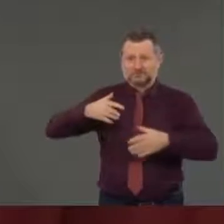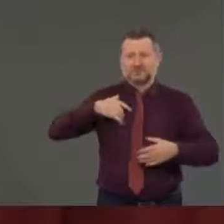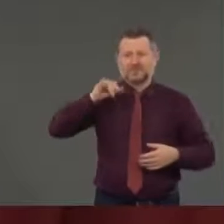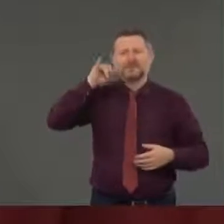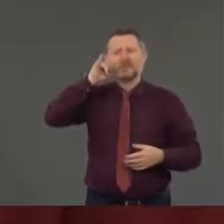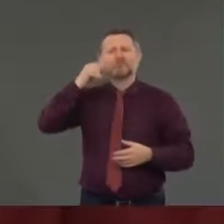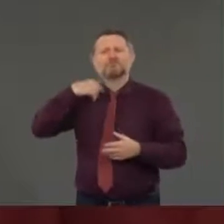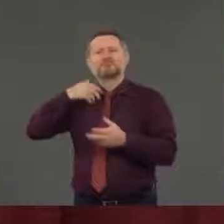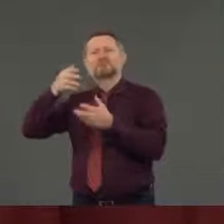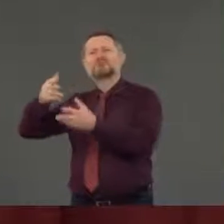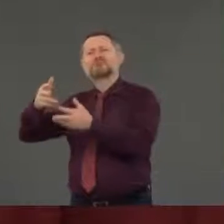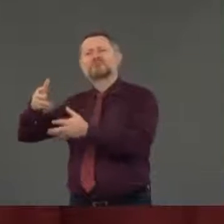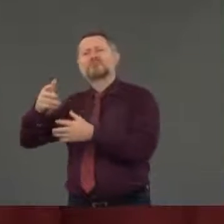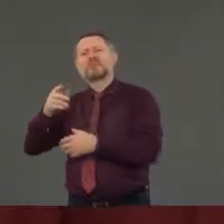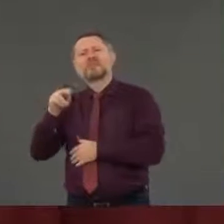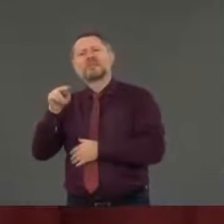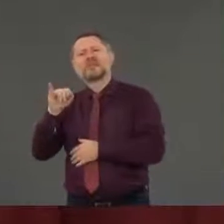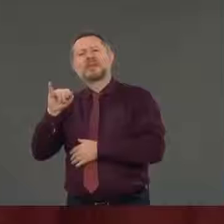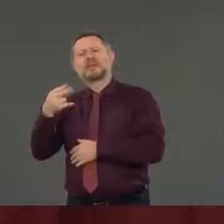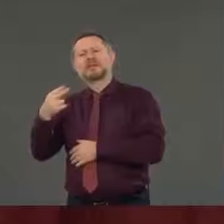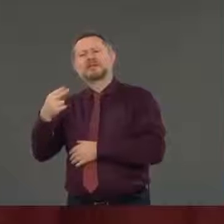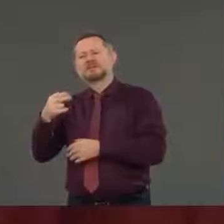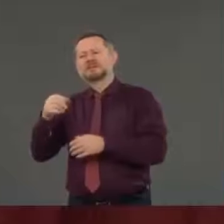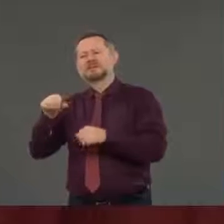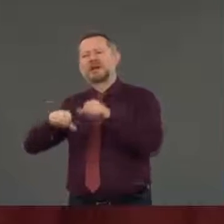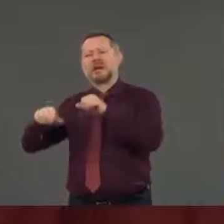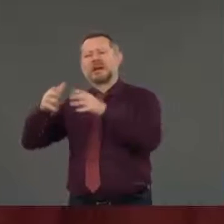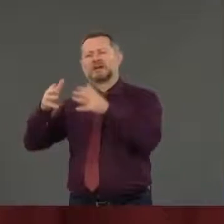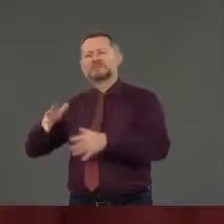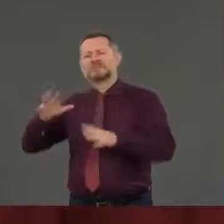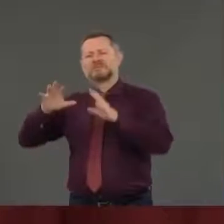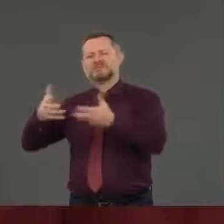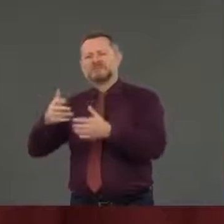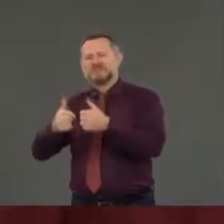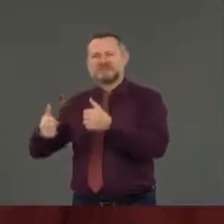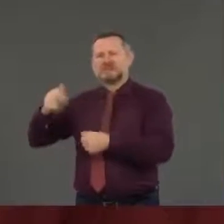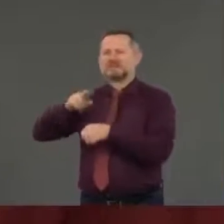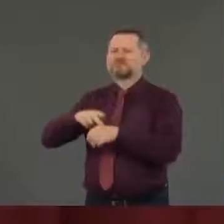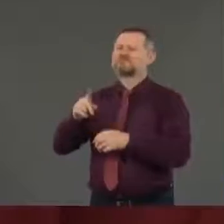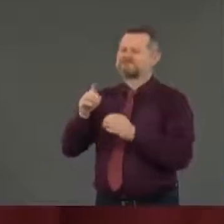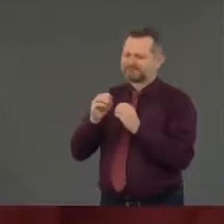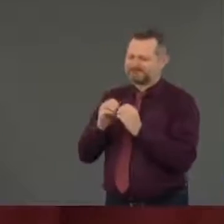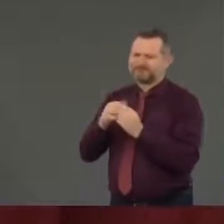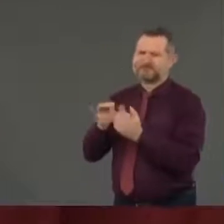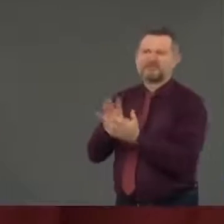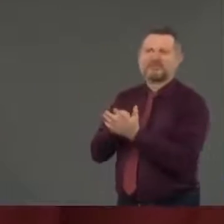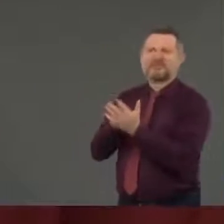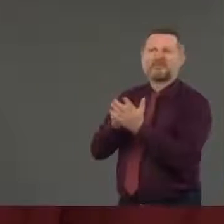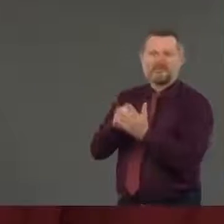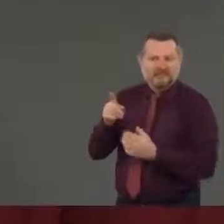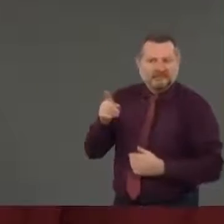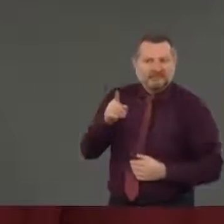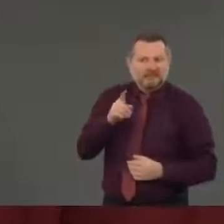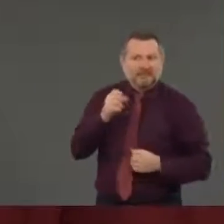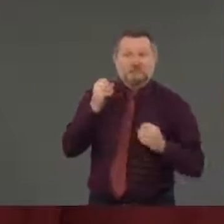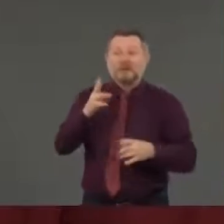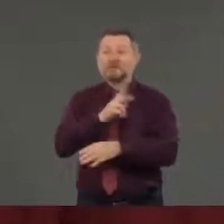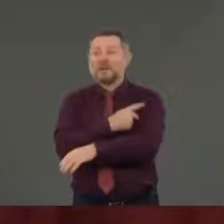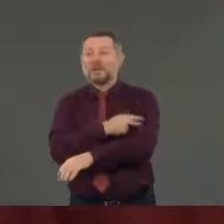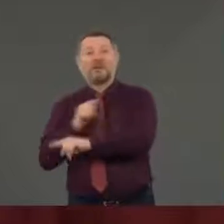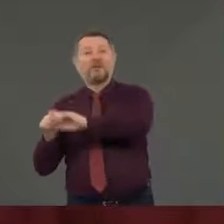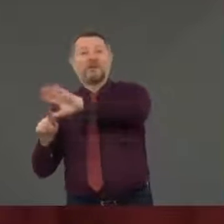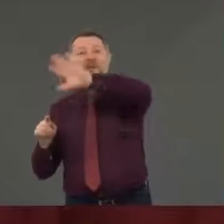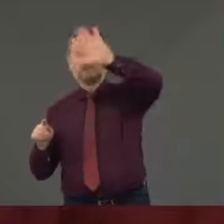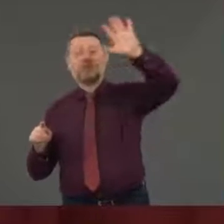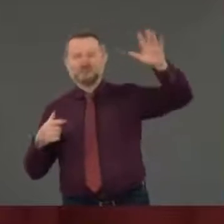about this also as well, and we're going to learn a lot more as time goes on. We have a lot of patients who have had this. There are many studies going on